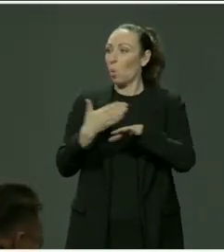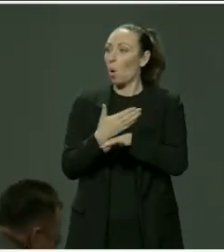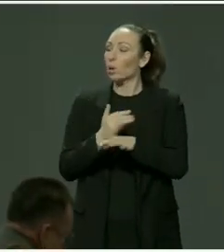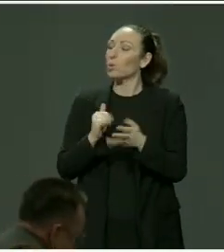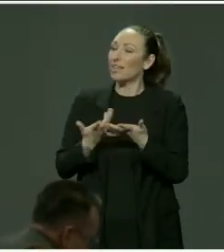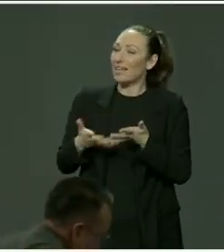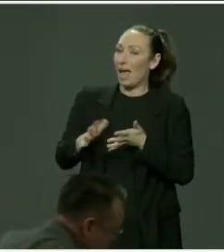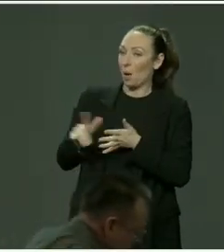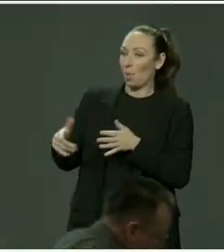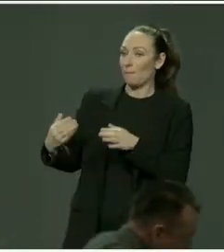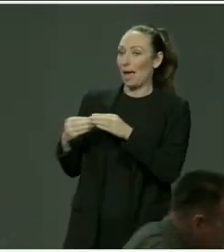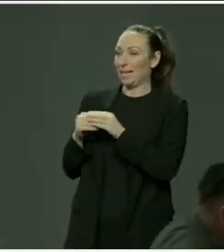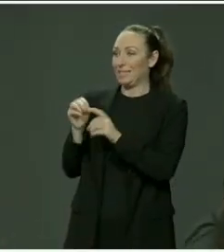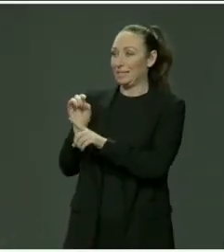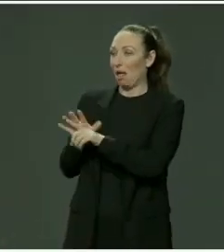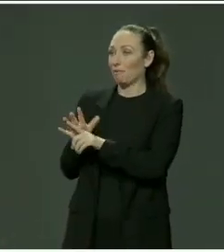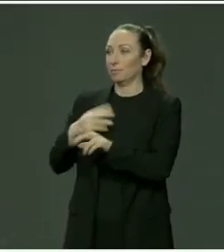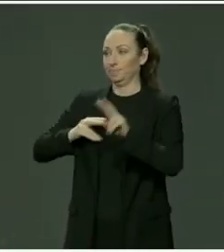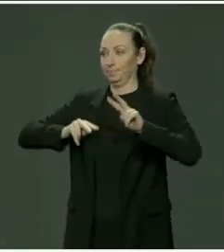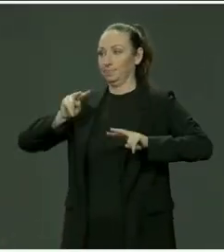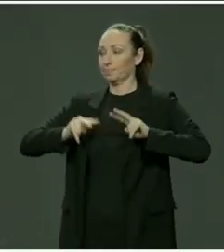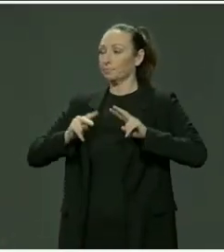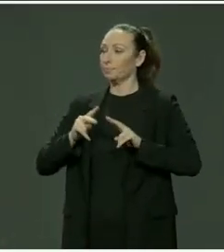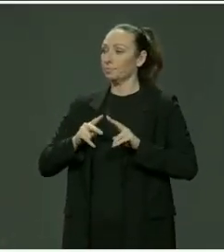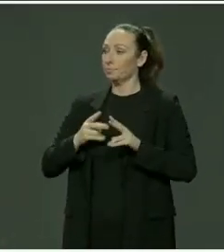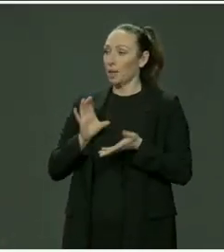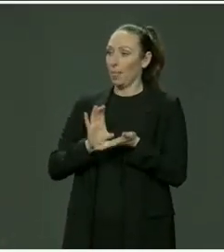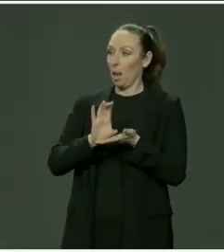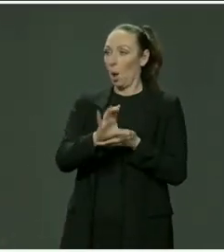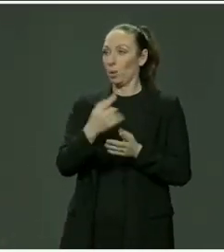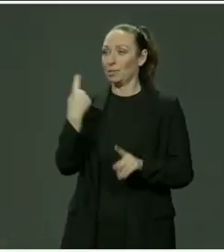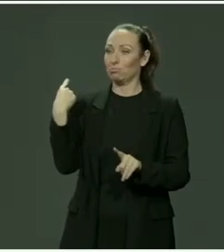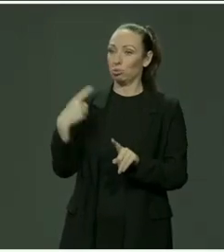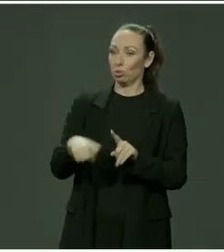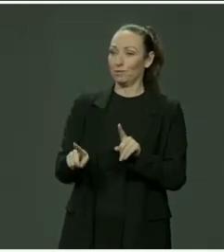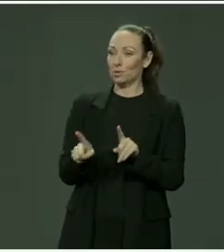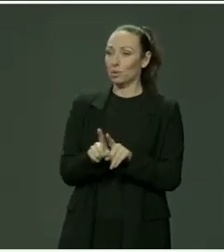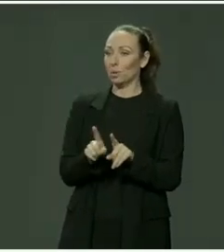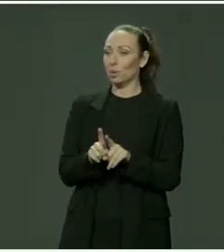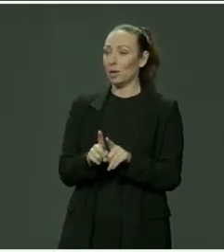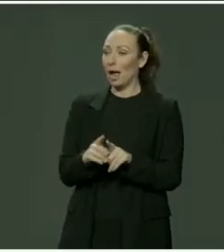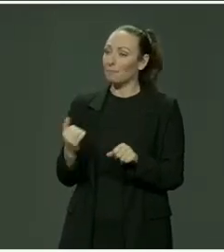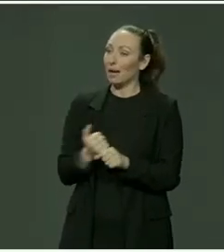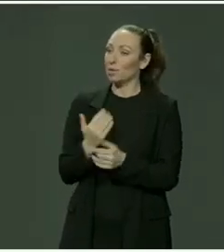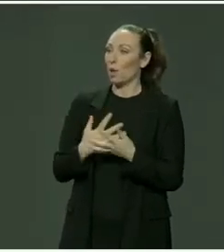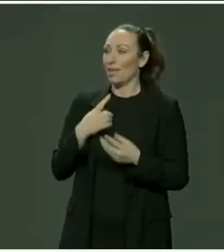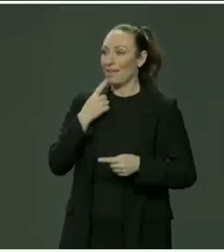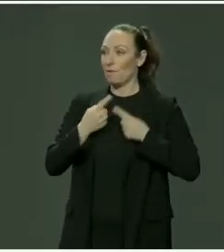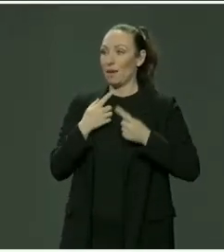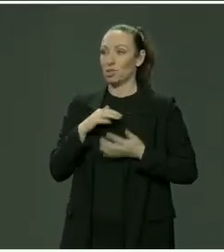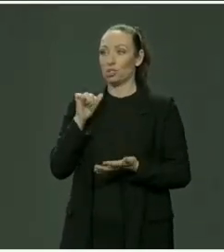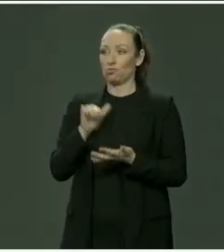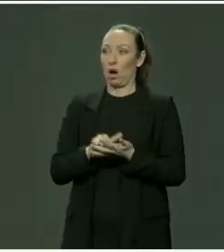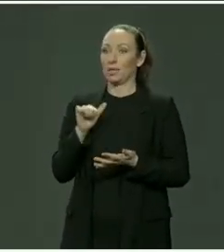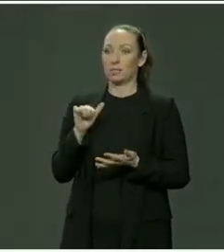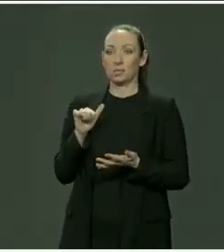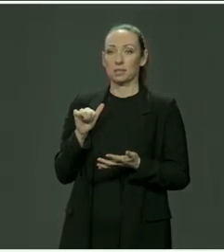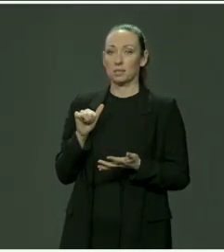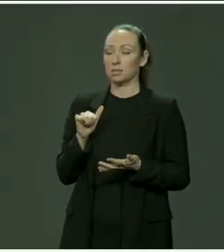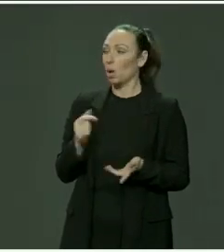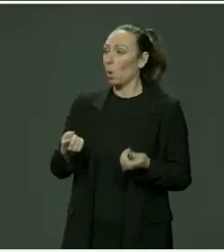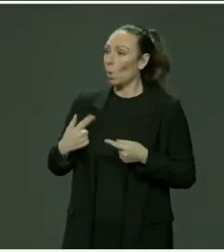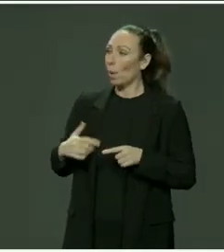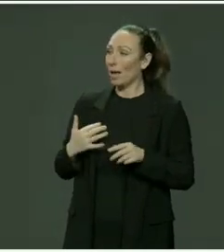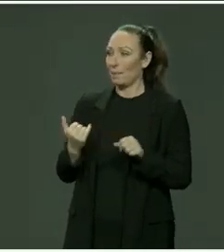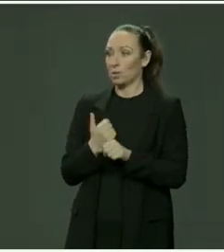itself assesses loans, approves loans, ensures that the information is accurate and complete. We perform various